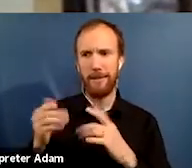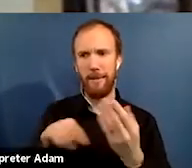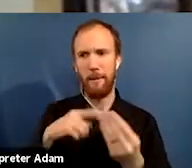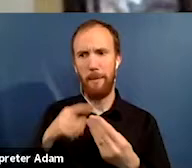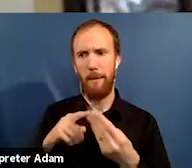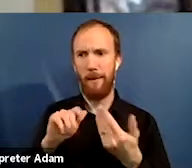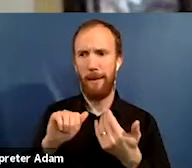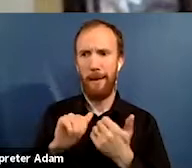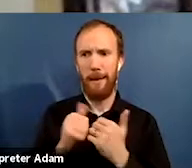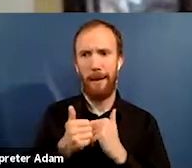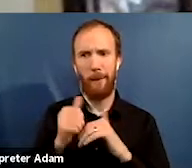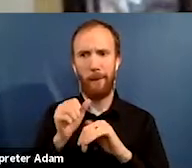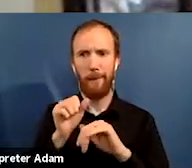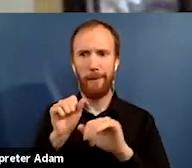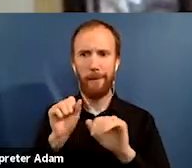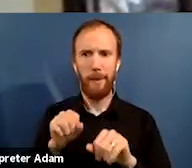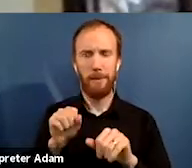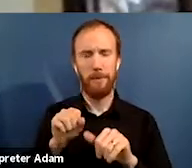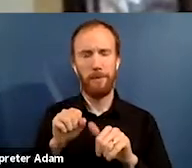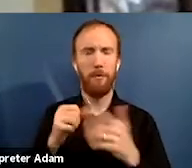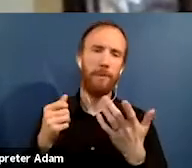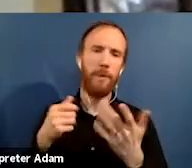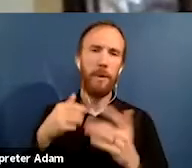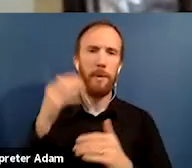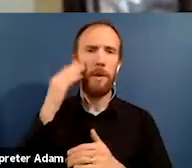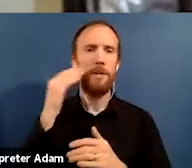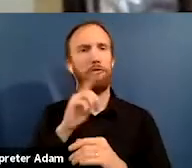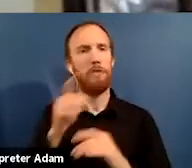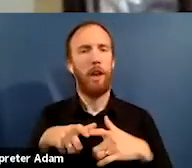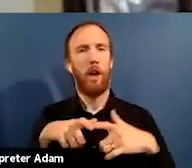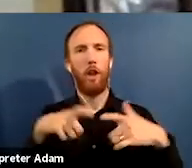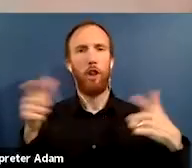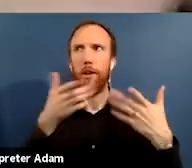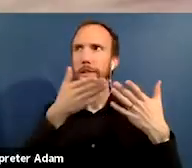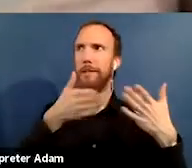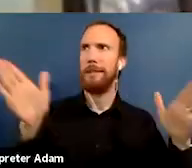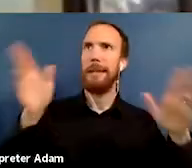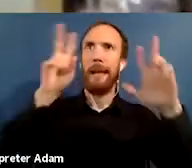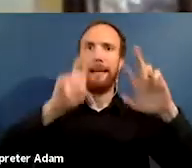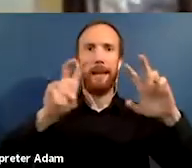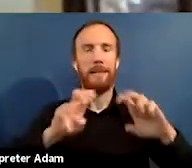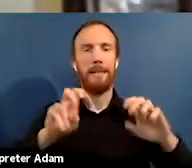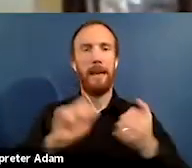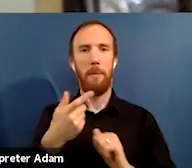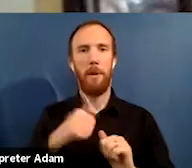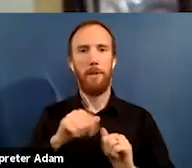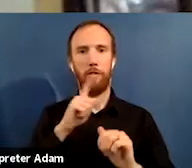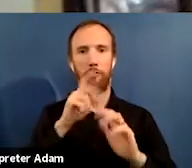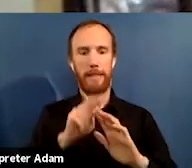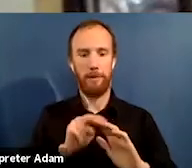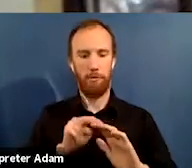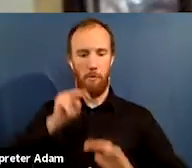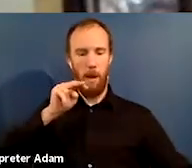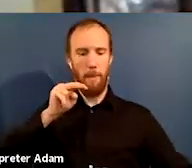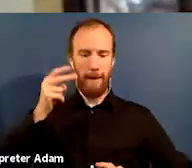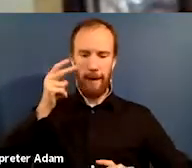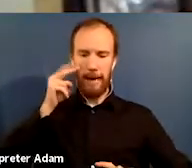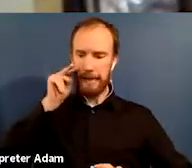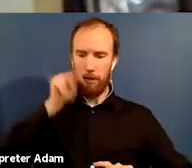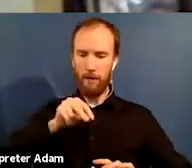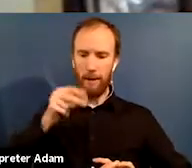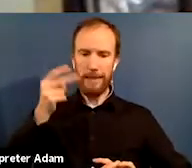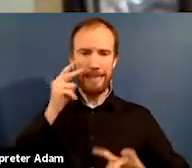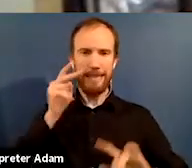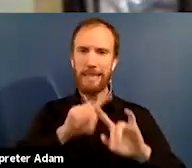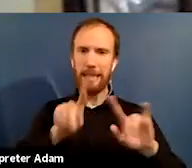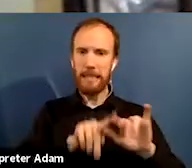what these large scale analyses allow us to do is abstract, to sort of zoom up a level and see large patterns. Is there a way that we